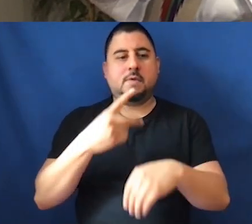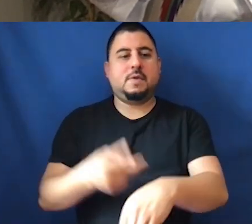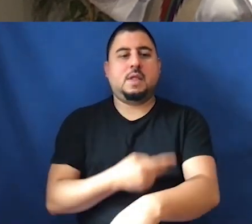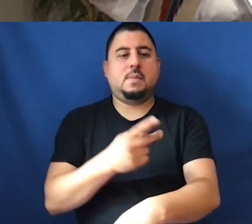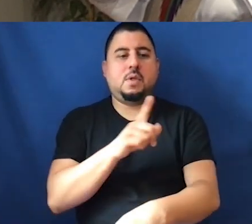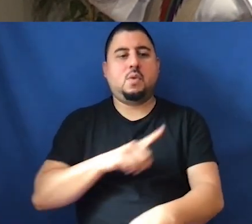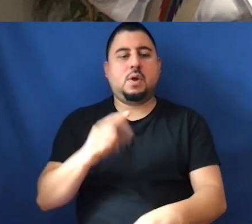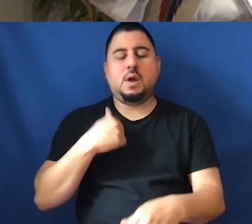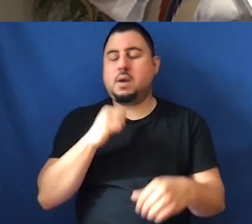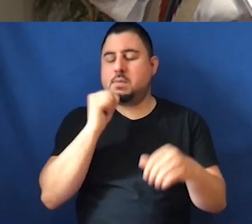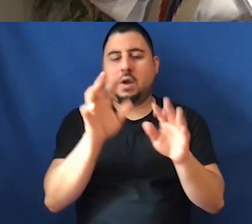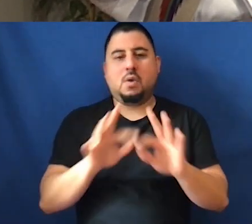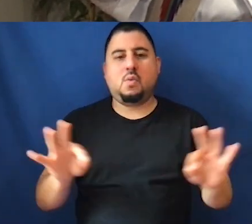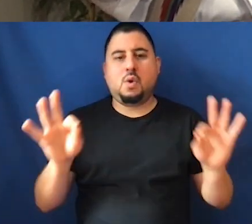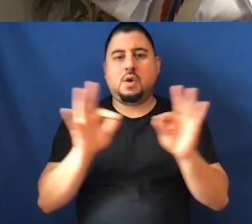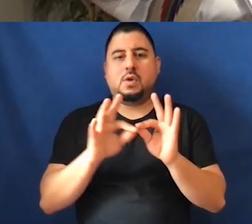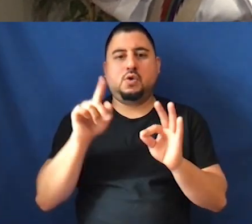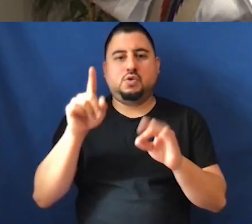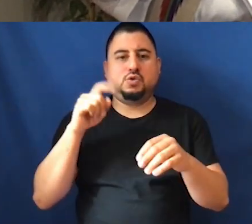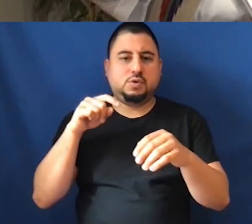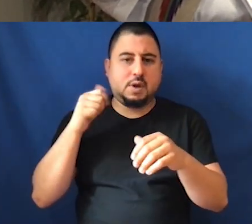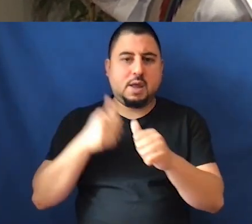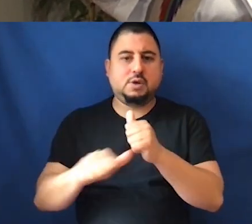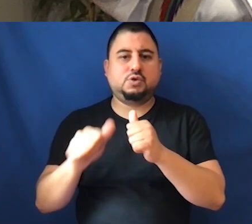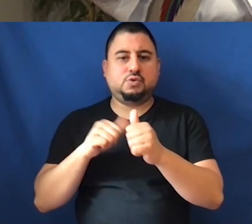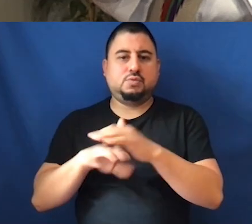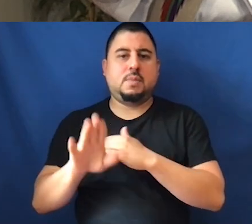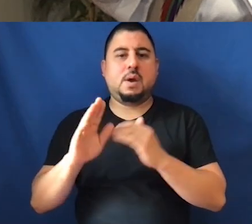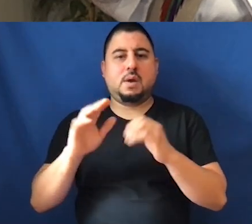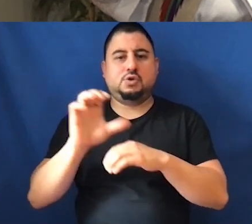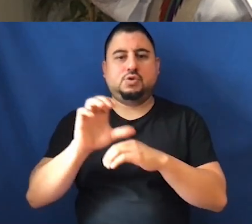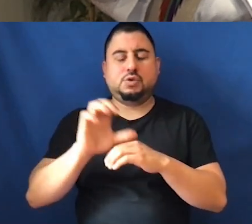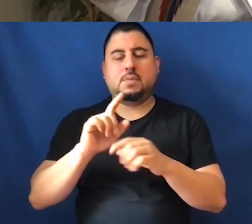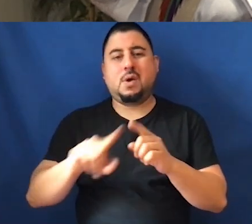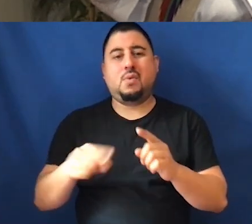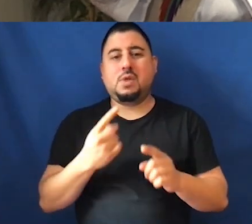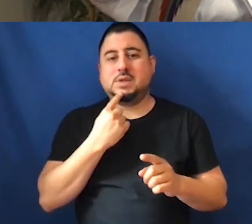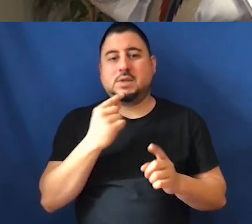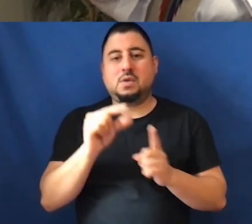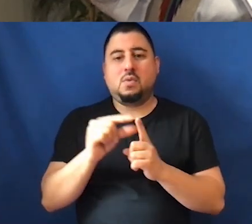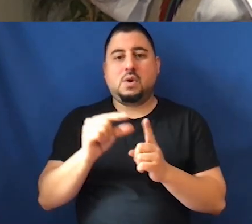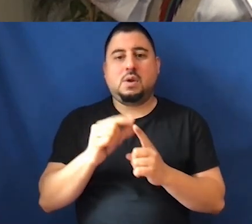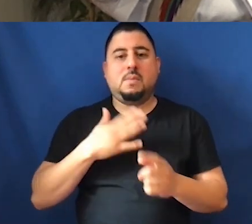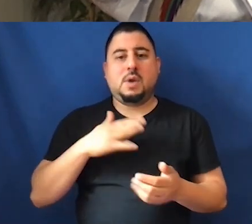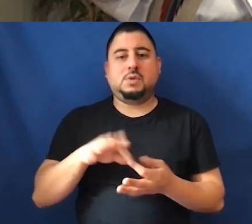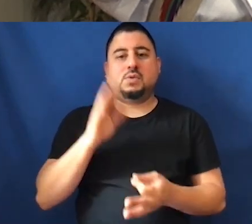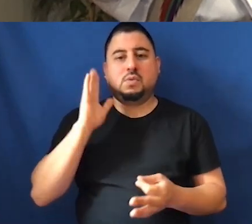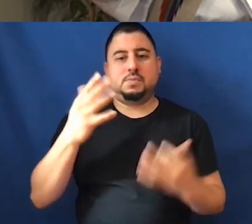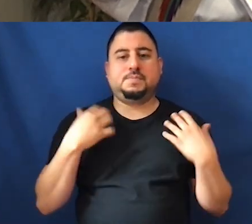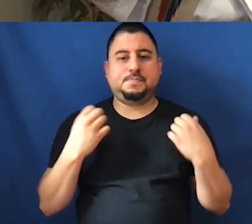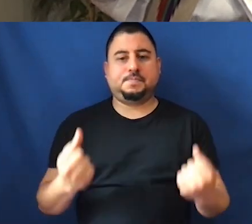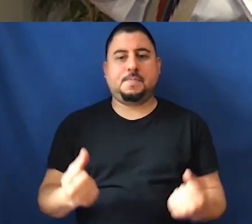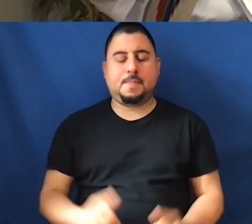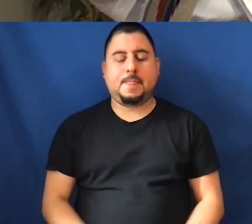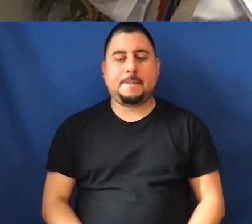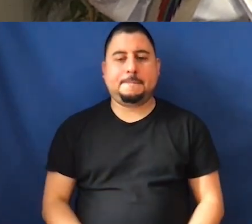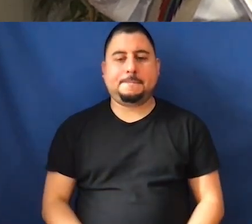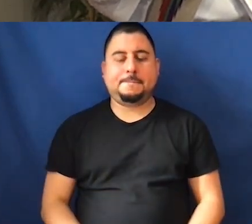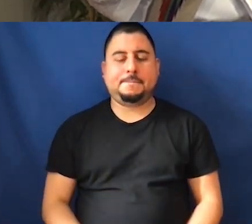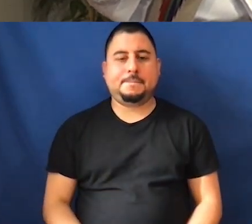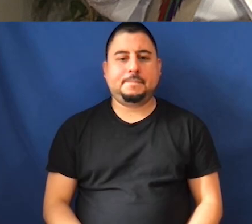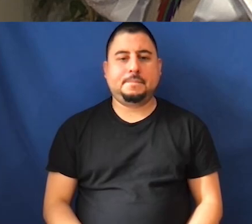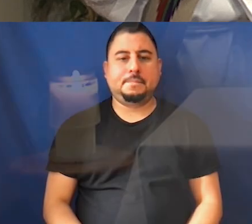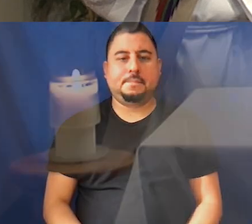Lamb. Lord, I am not worthy that you should enter under my roof, but only say the word, and my soul shall be healed.